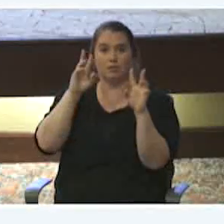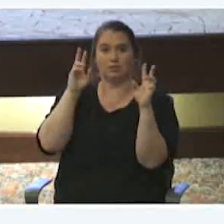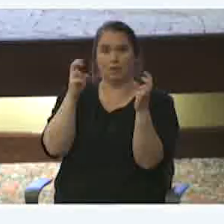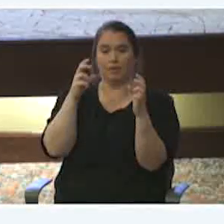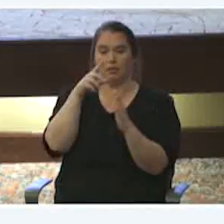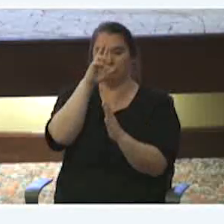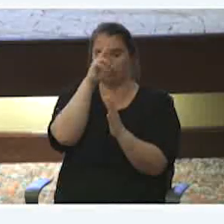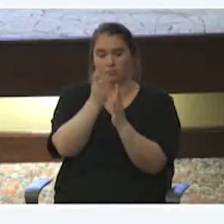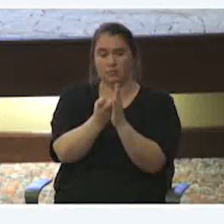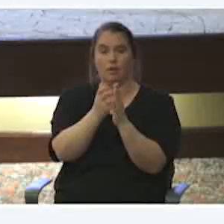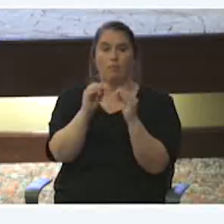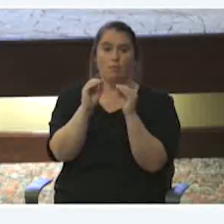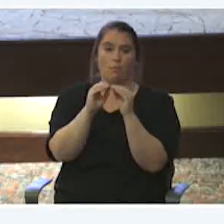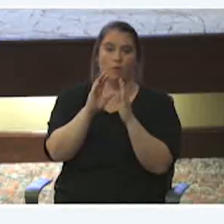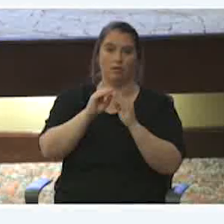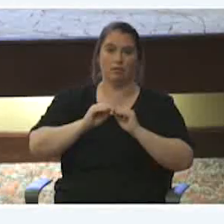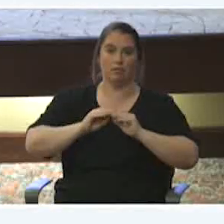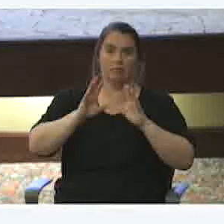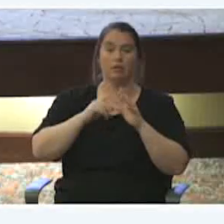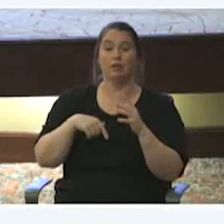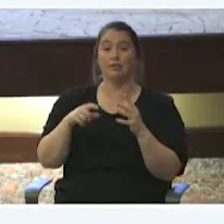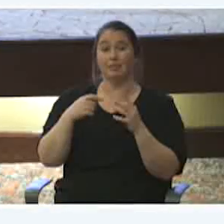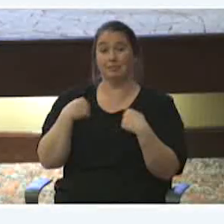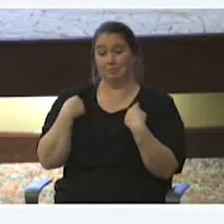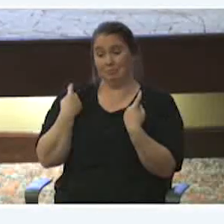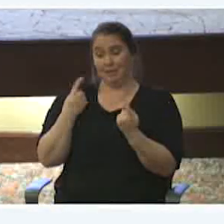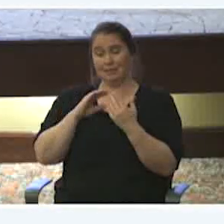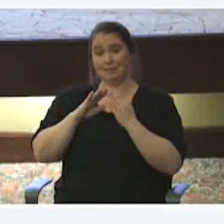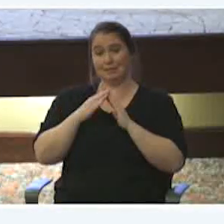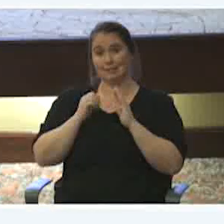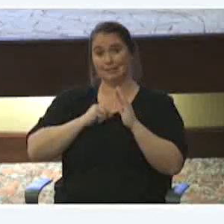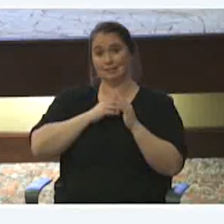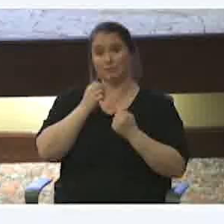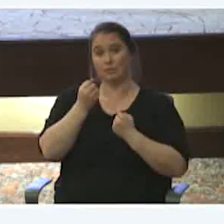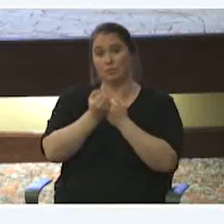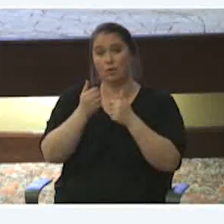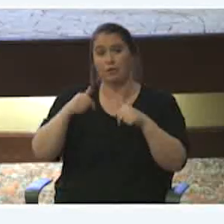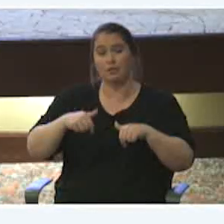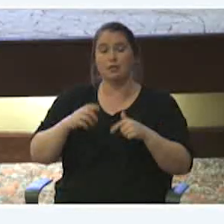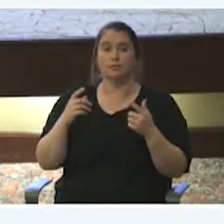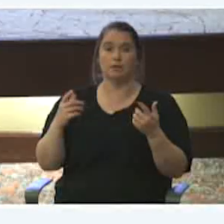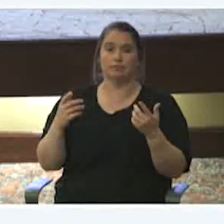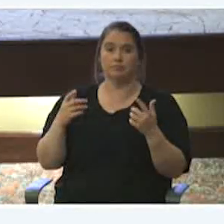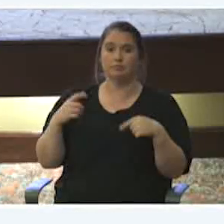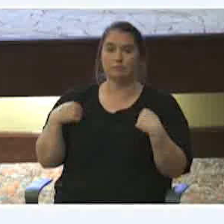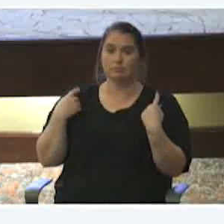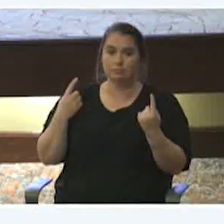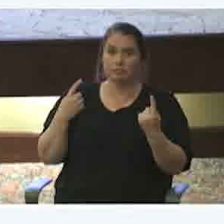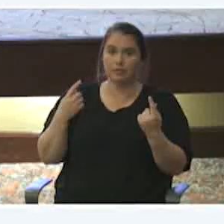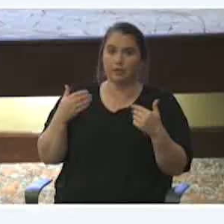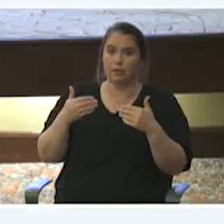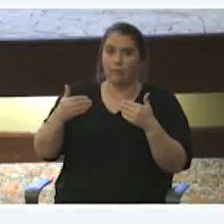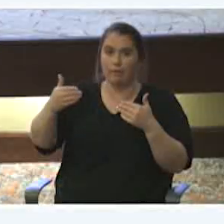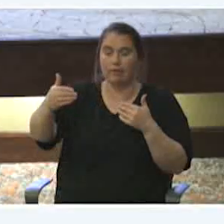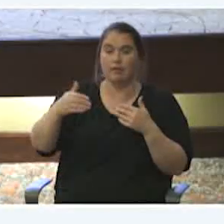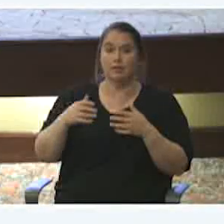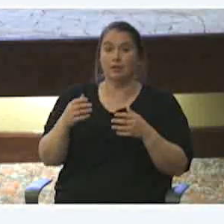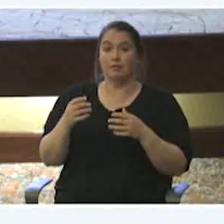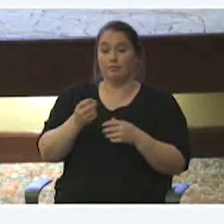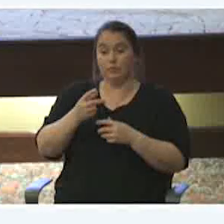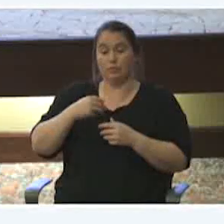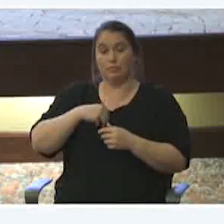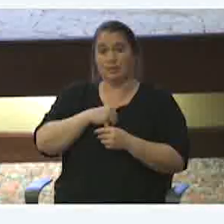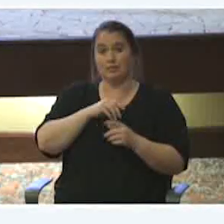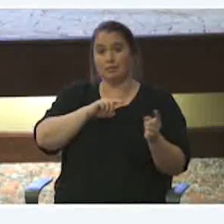as Melissa said, city staff has been supportive of this and the interest that we had in this along the way. We do have quite a few city staff members at our board